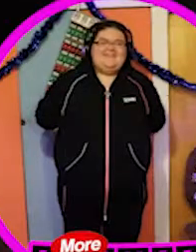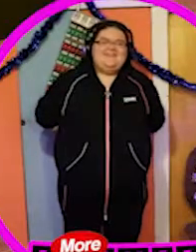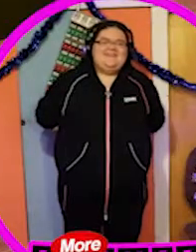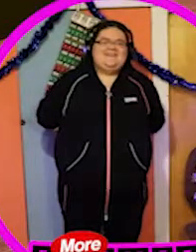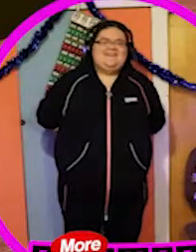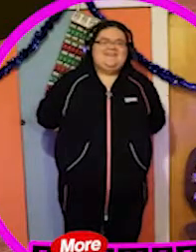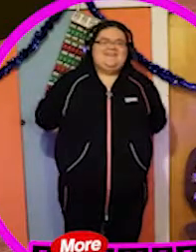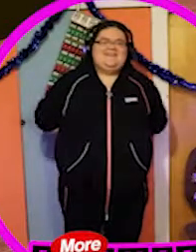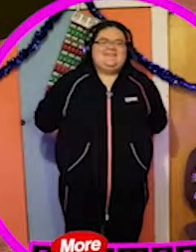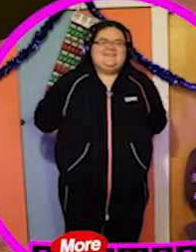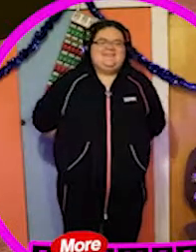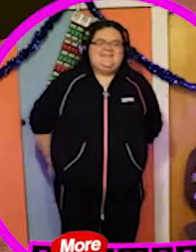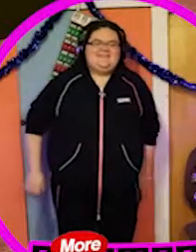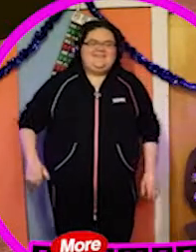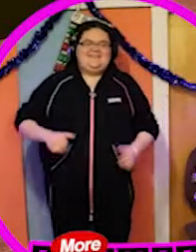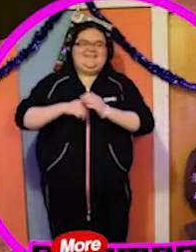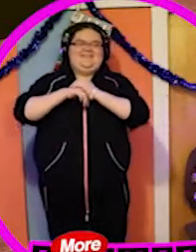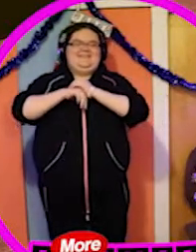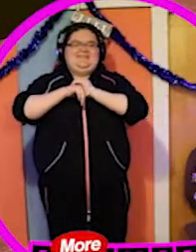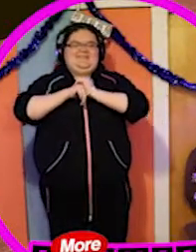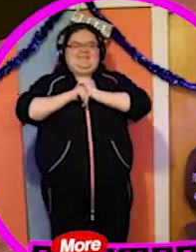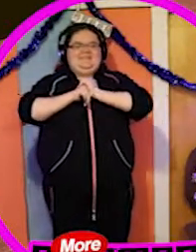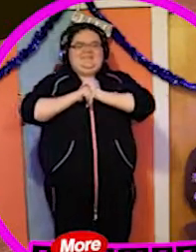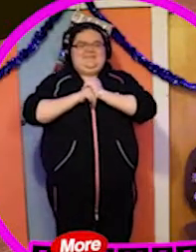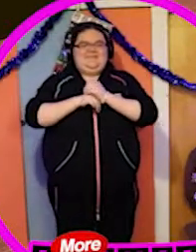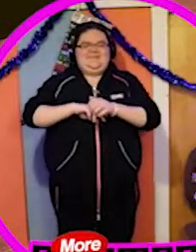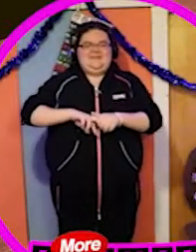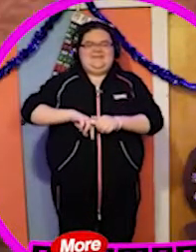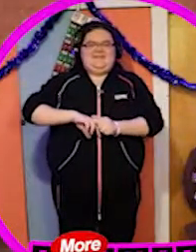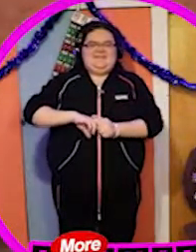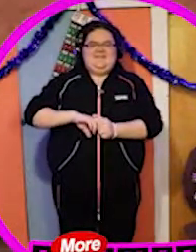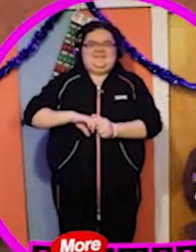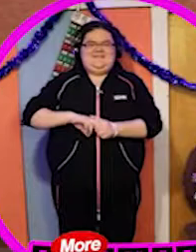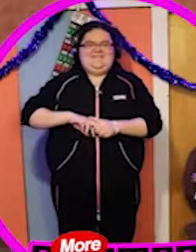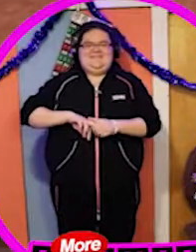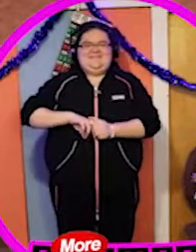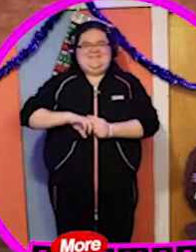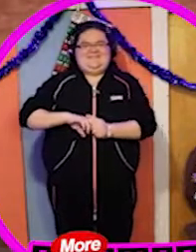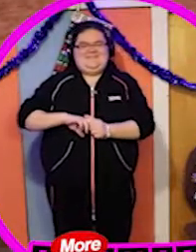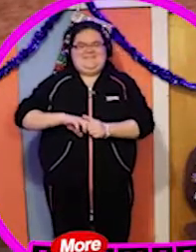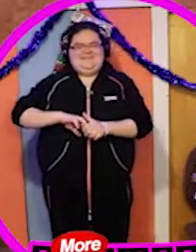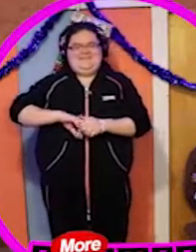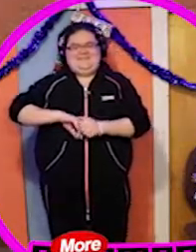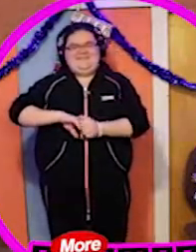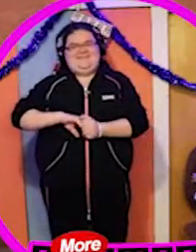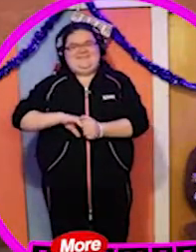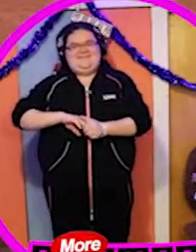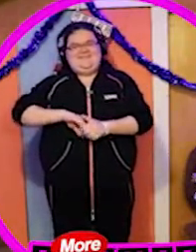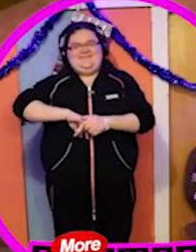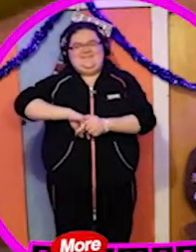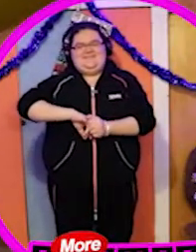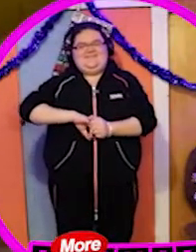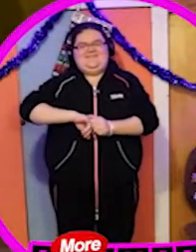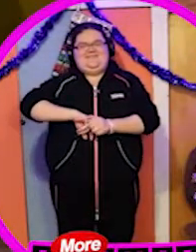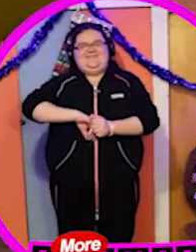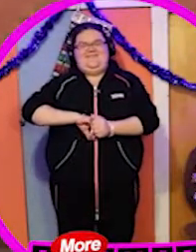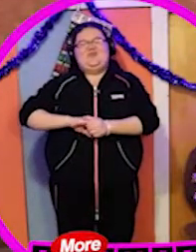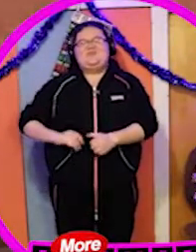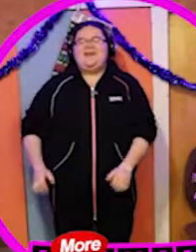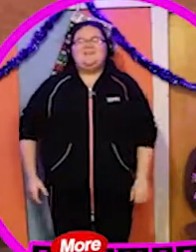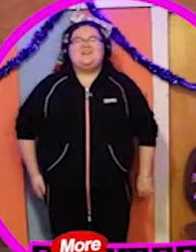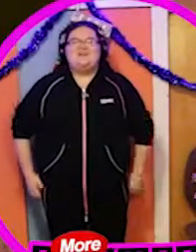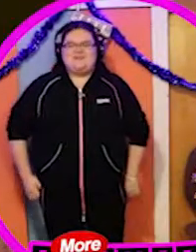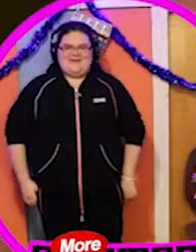good. No, you can do it. No, this is written. Oh, it's only three things. Right is always right. Right is always right. You're both gonna.